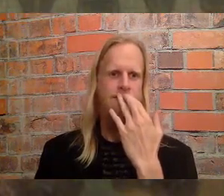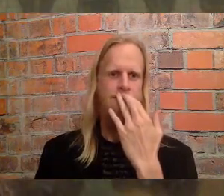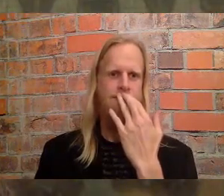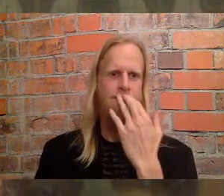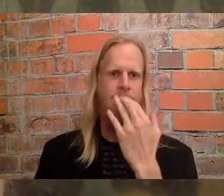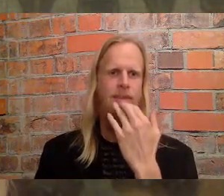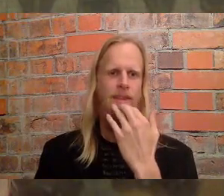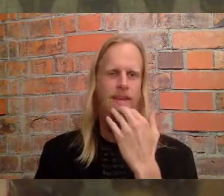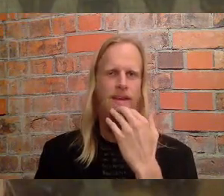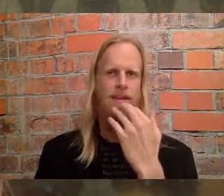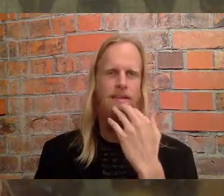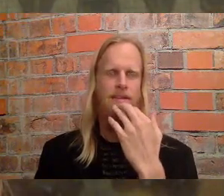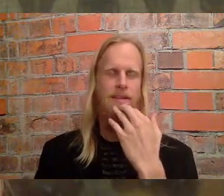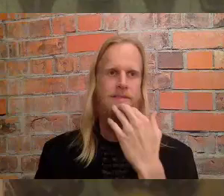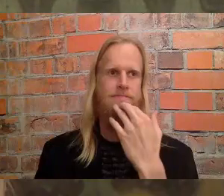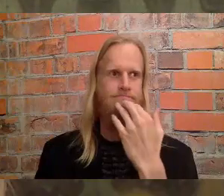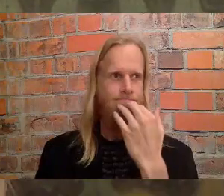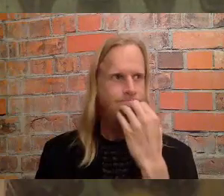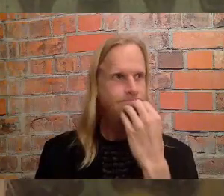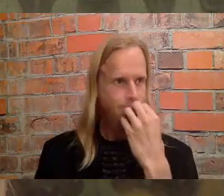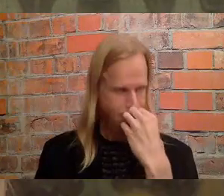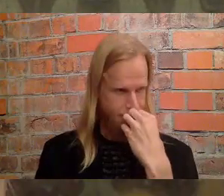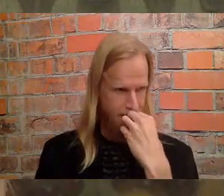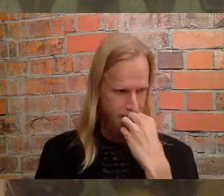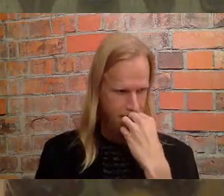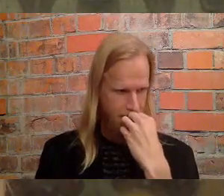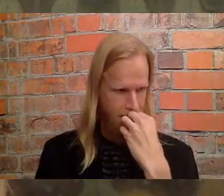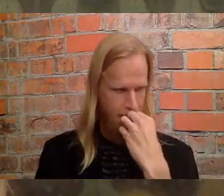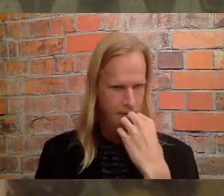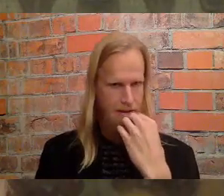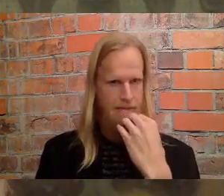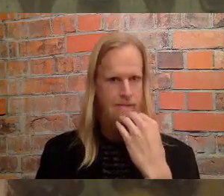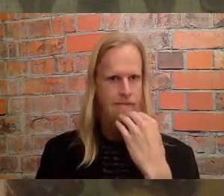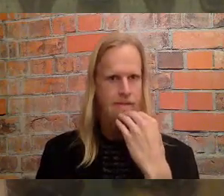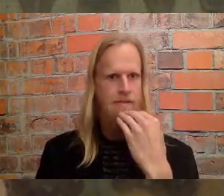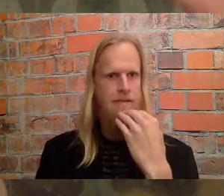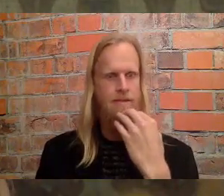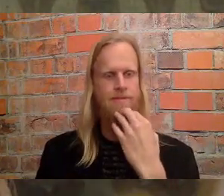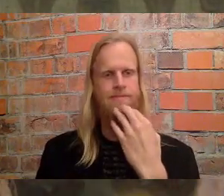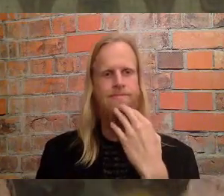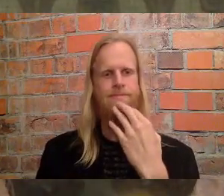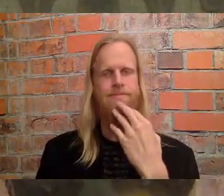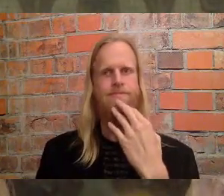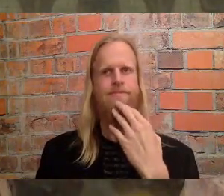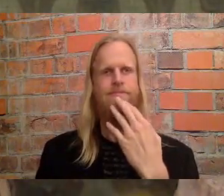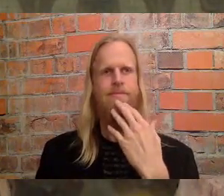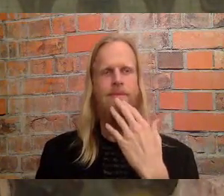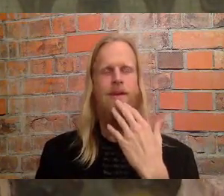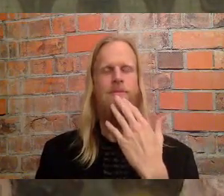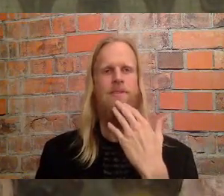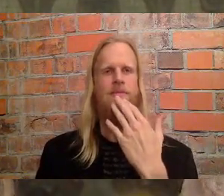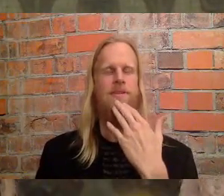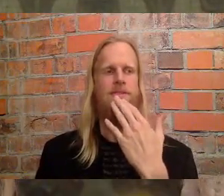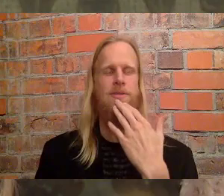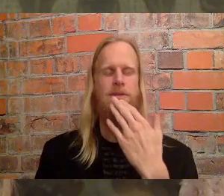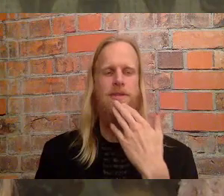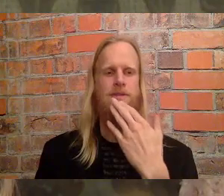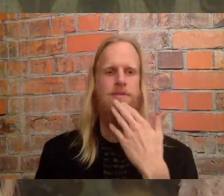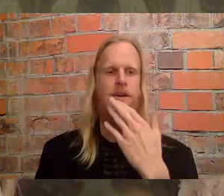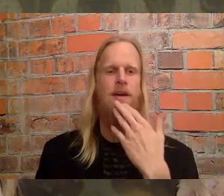Tapping under the lips. Say it one more time. I'm afraid because I think what?